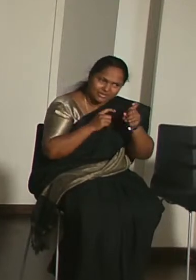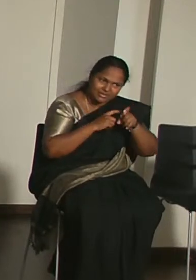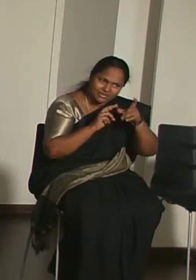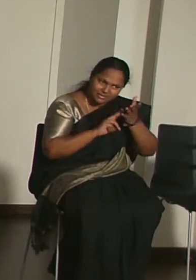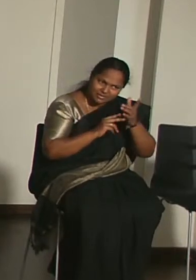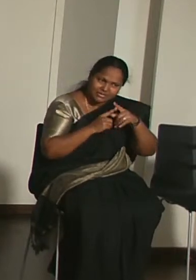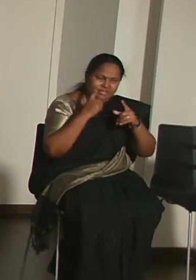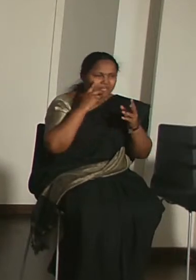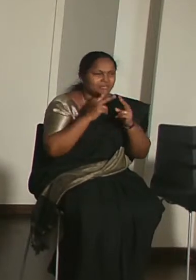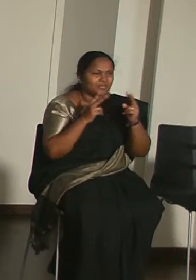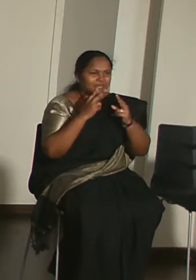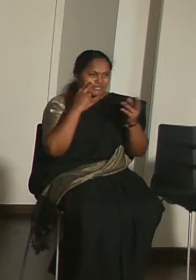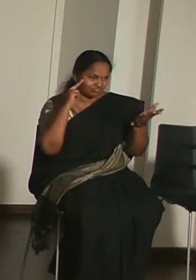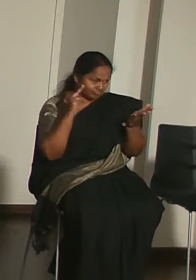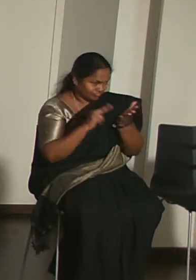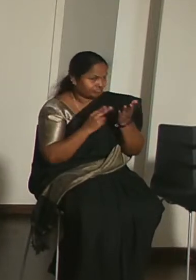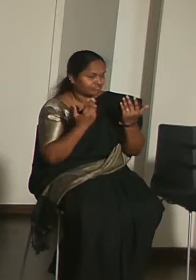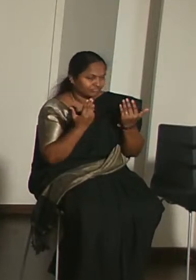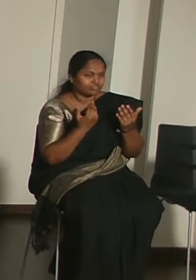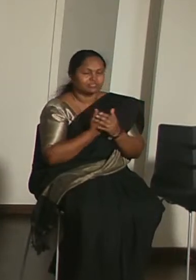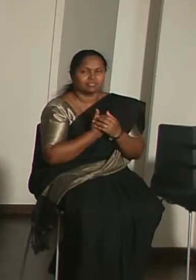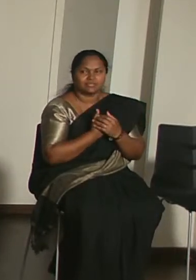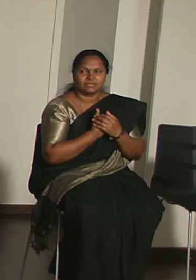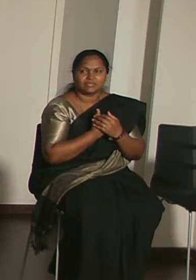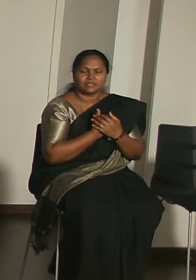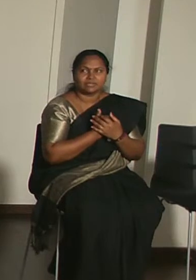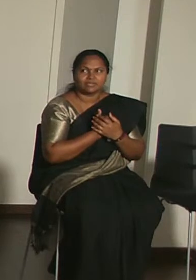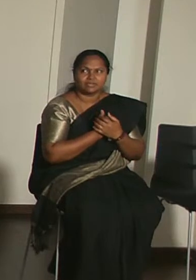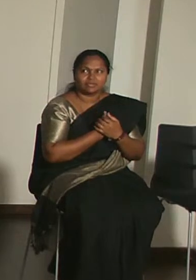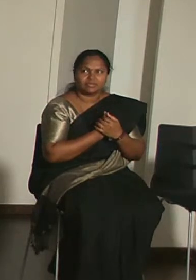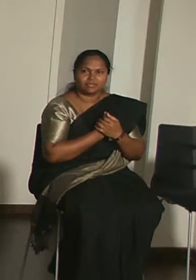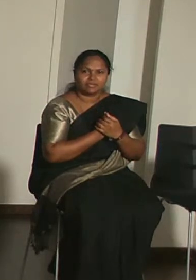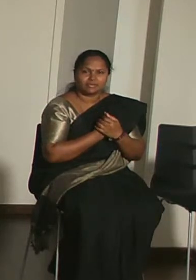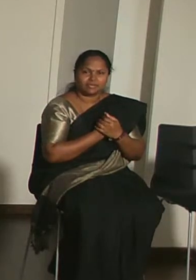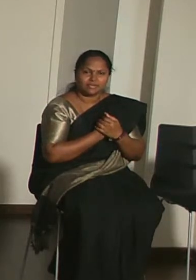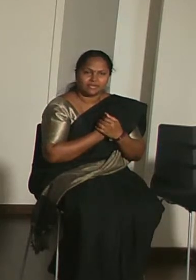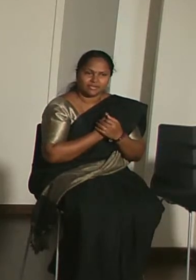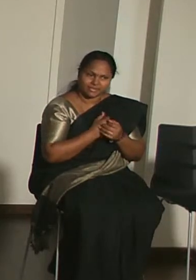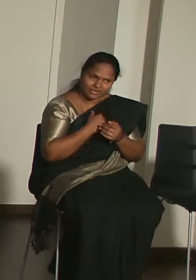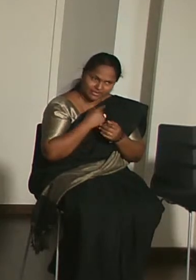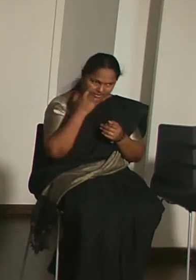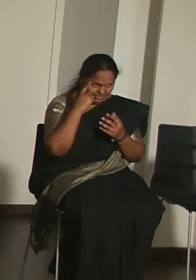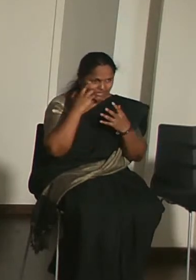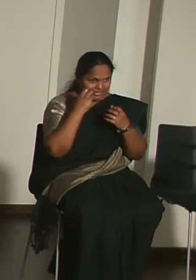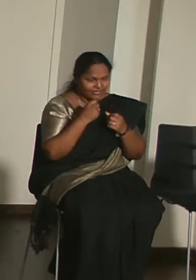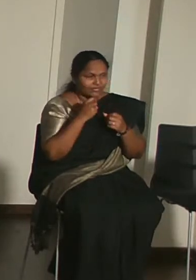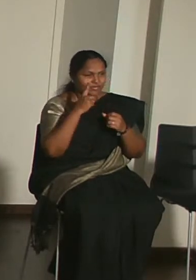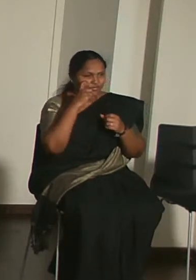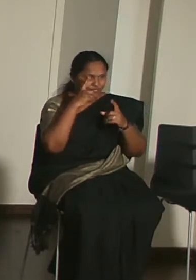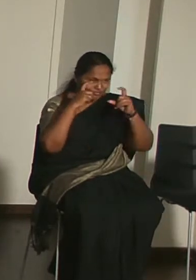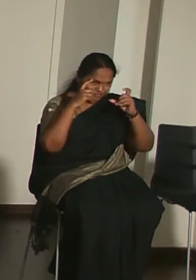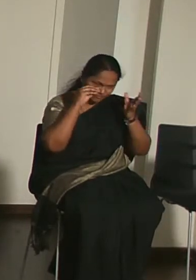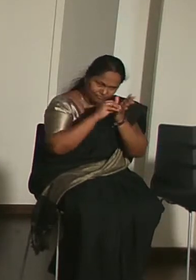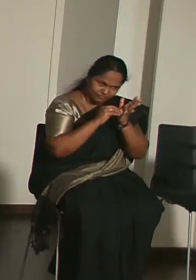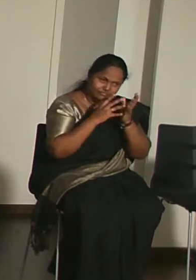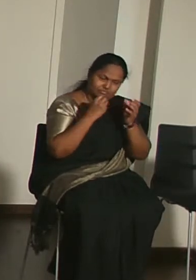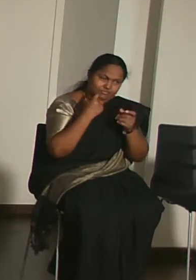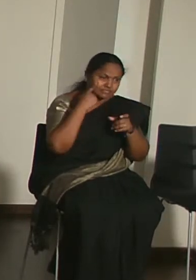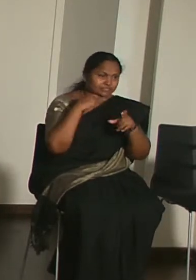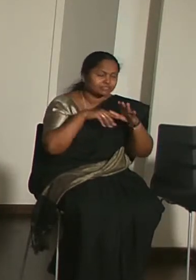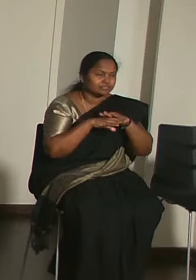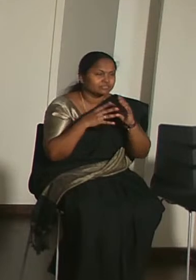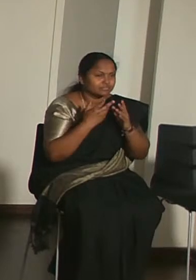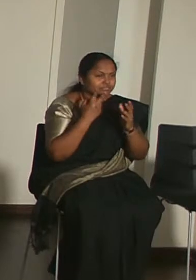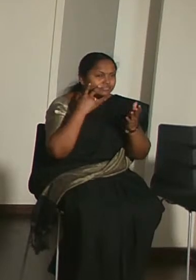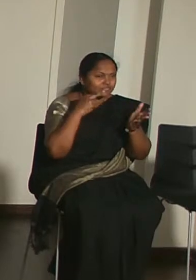very visible. Um, like I think there's a photograph of the event here,